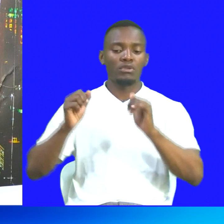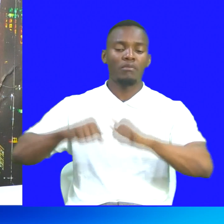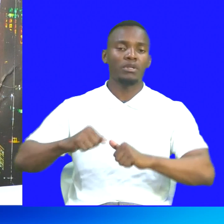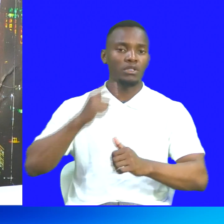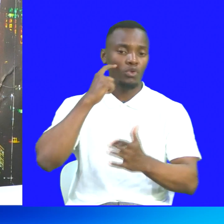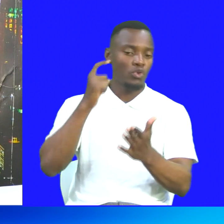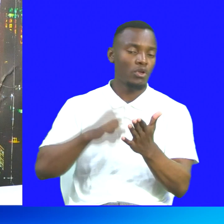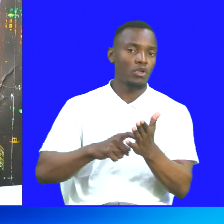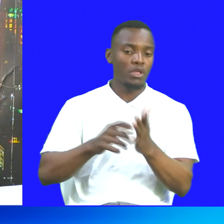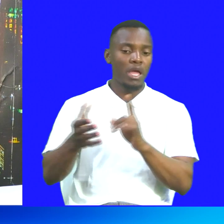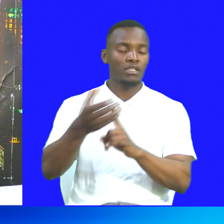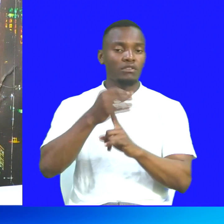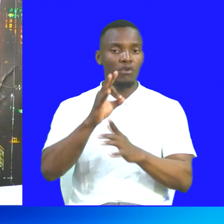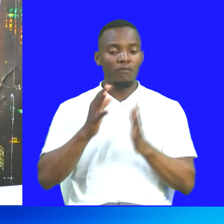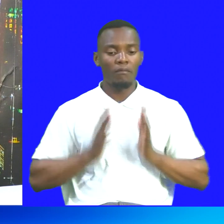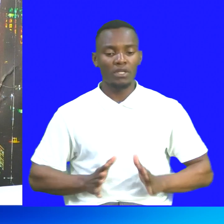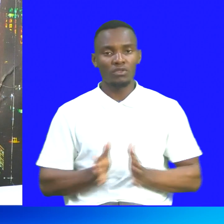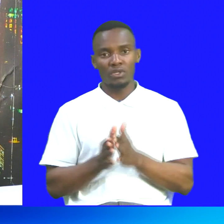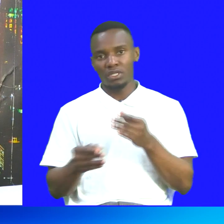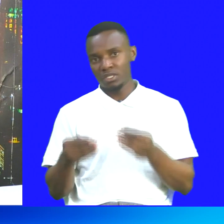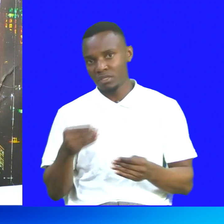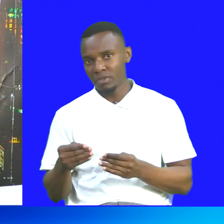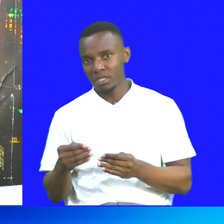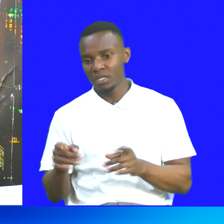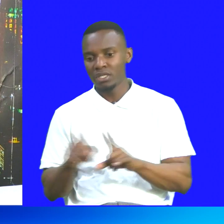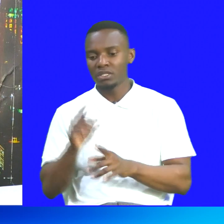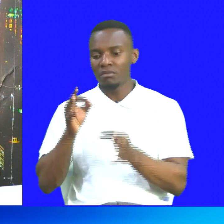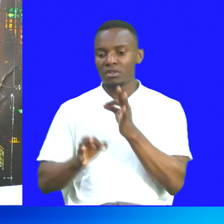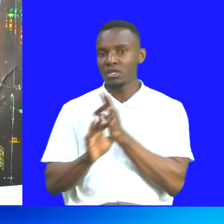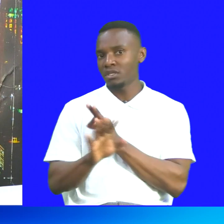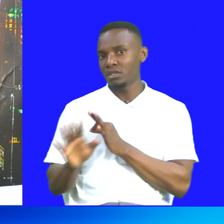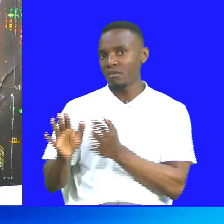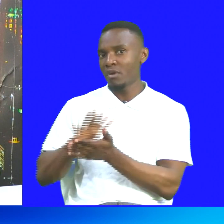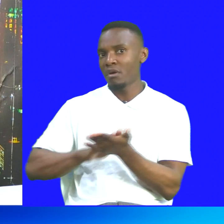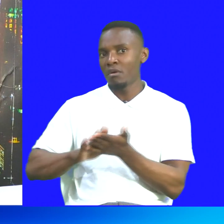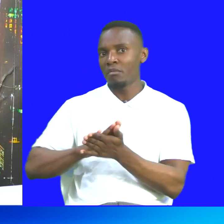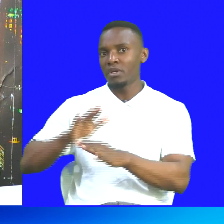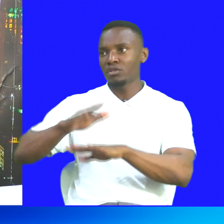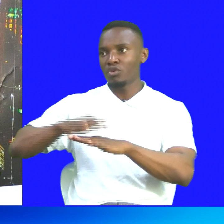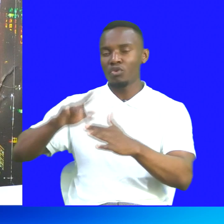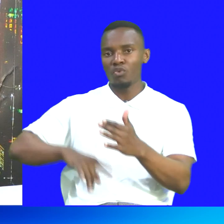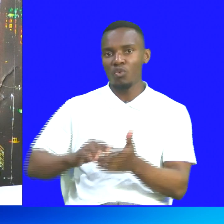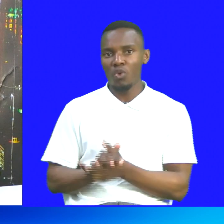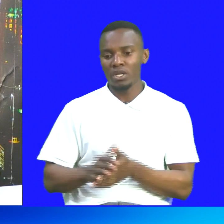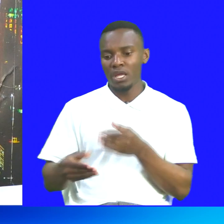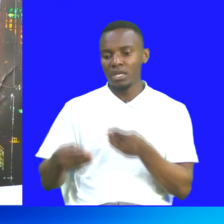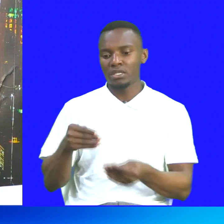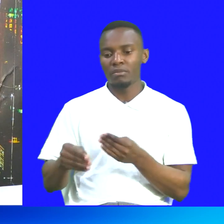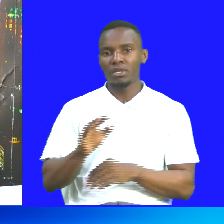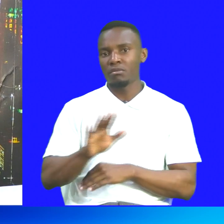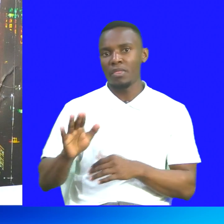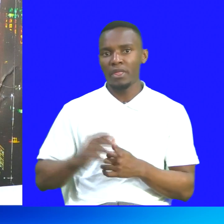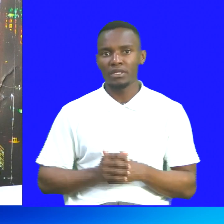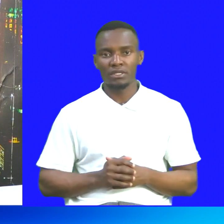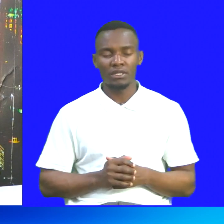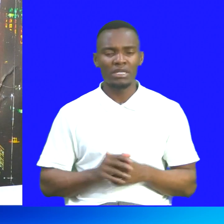achievements of a person with disability and judging them based on their disability. No matter how